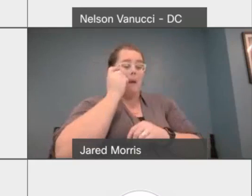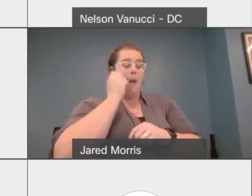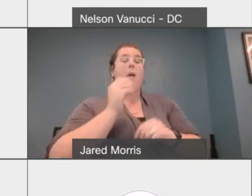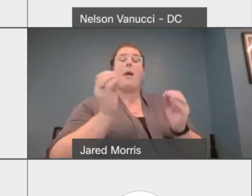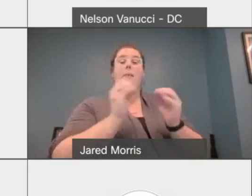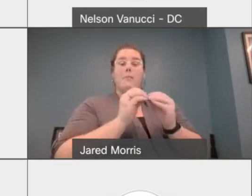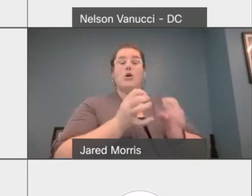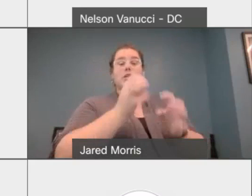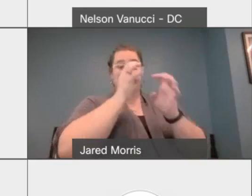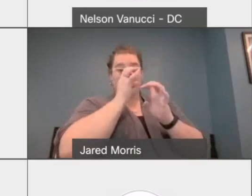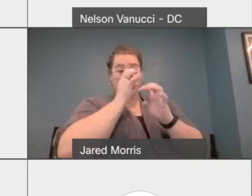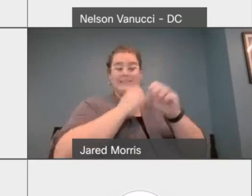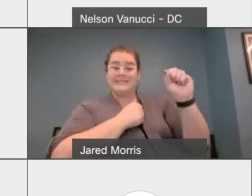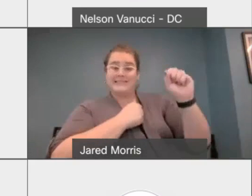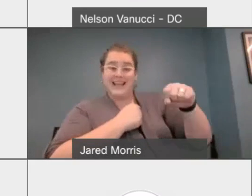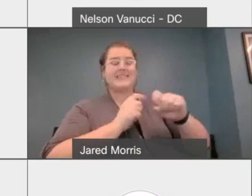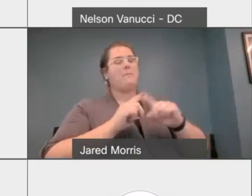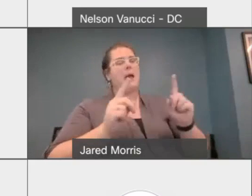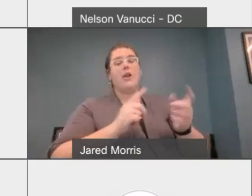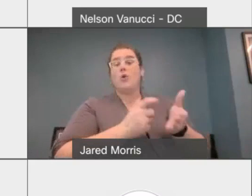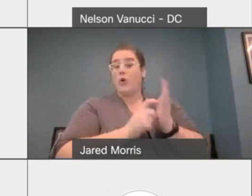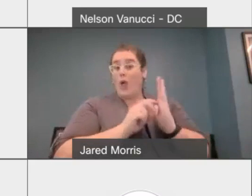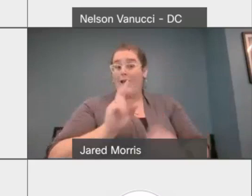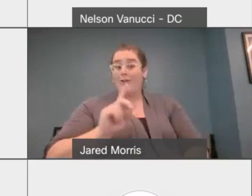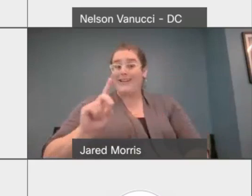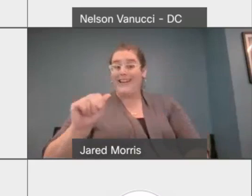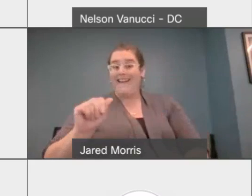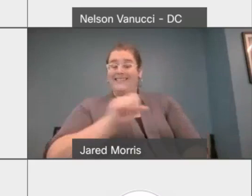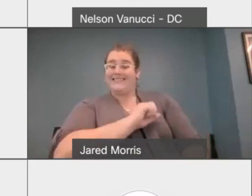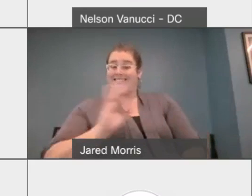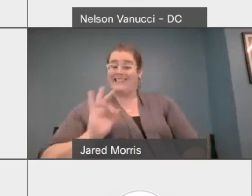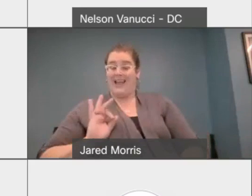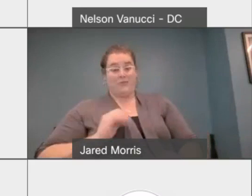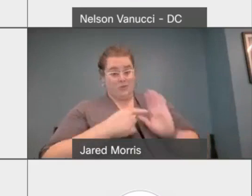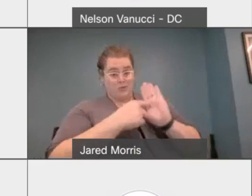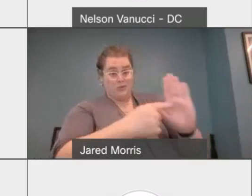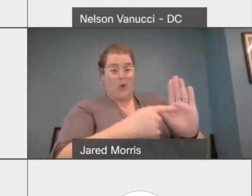staff to have vaccination cards prior to visitation.